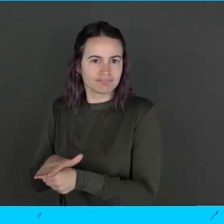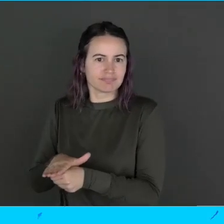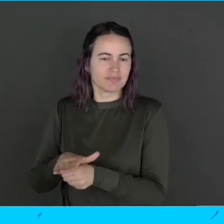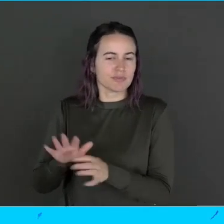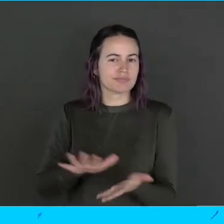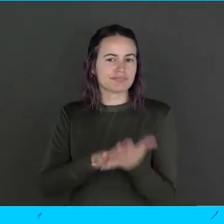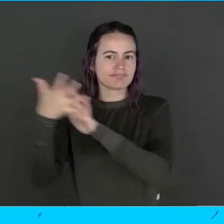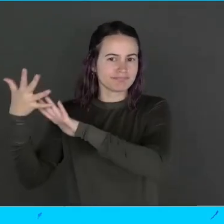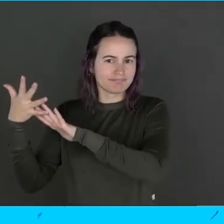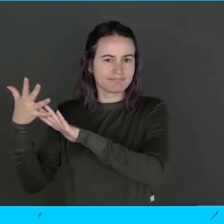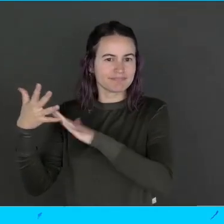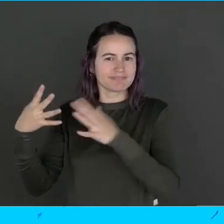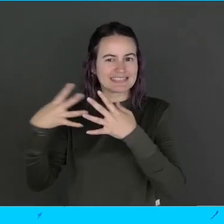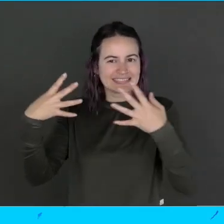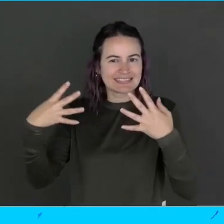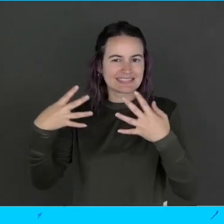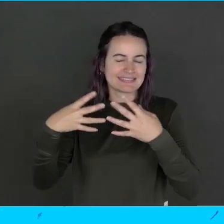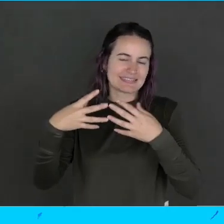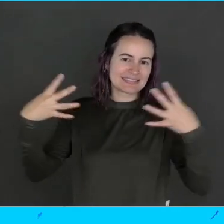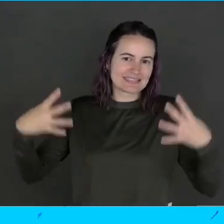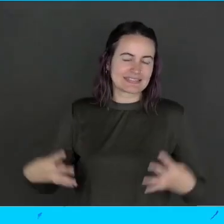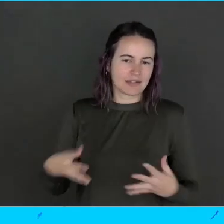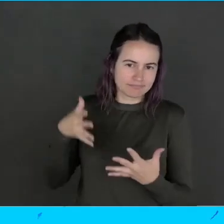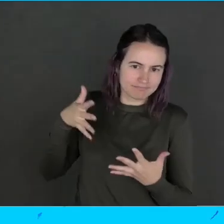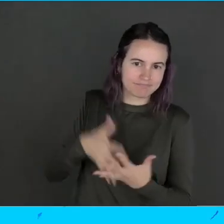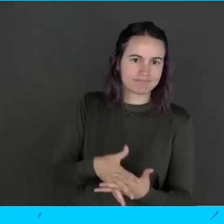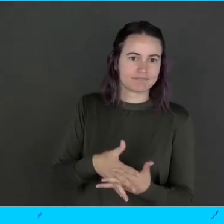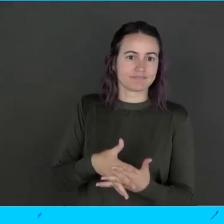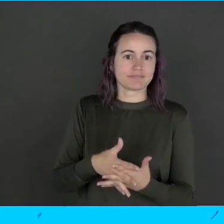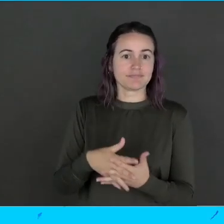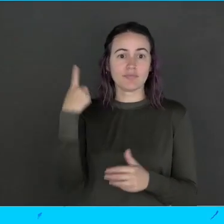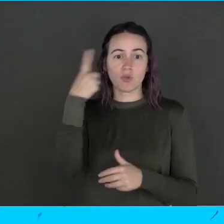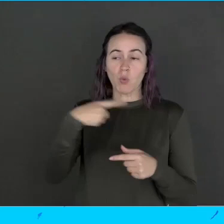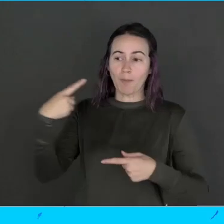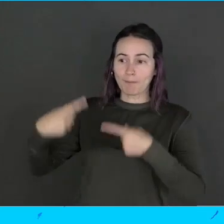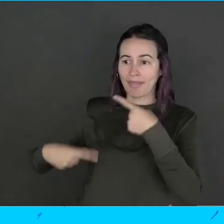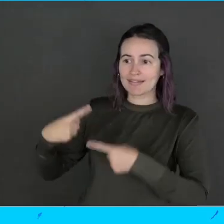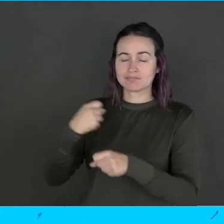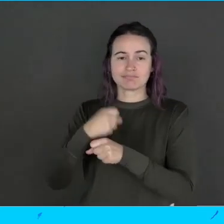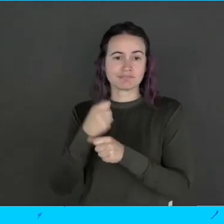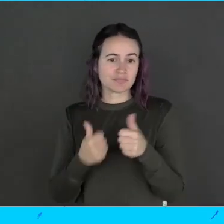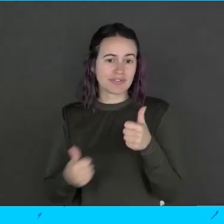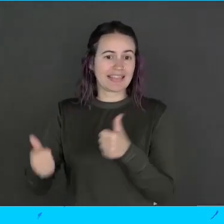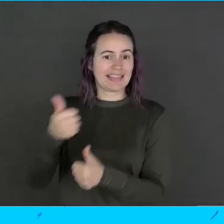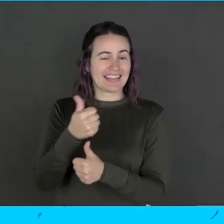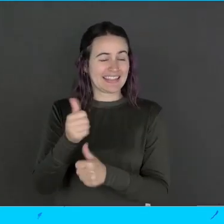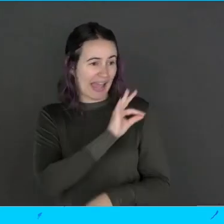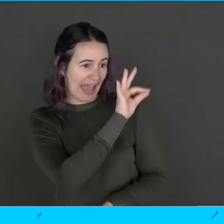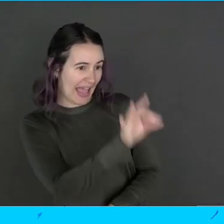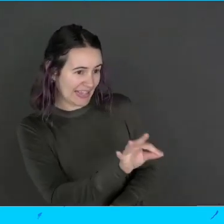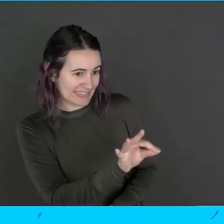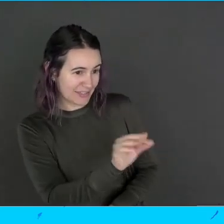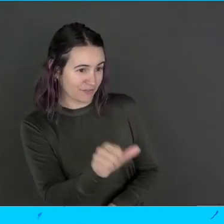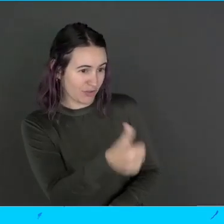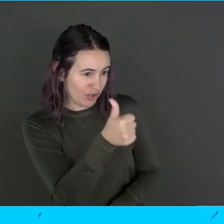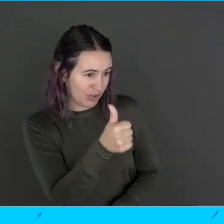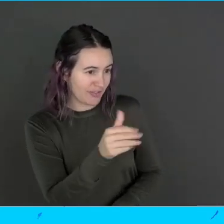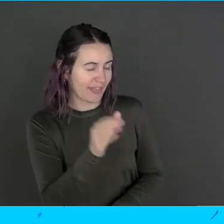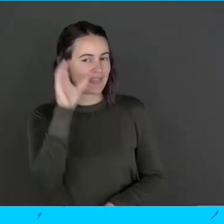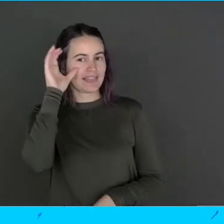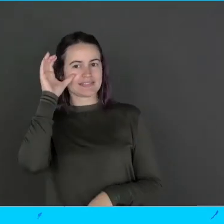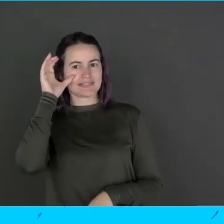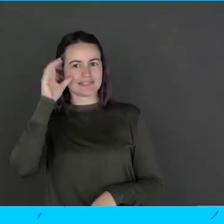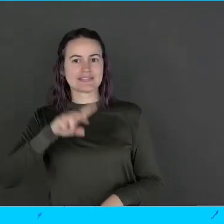in the system. The first task of any leader or politician is to ask, and the second is to listen. We want transparency on the